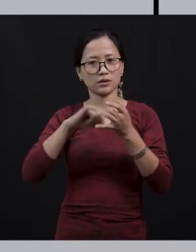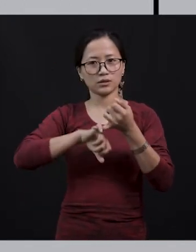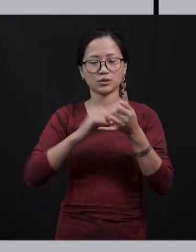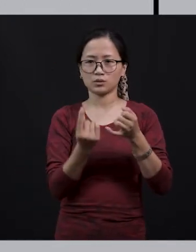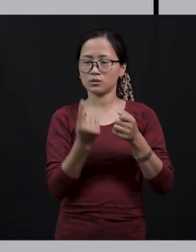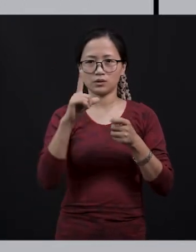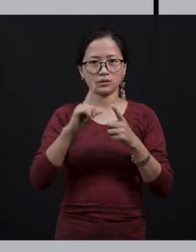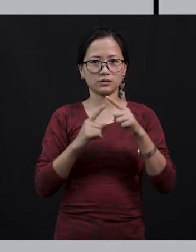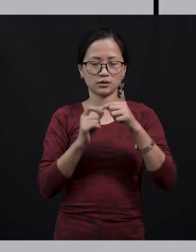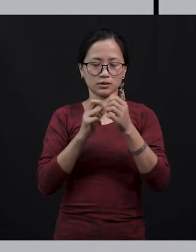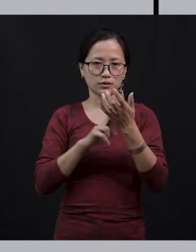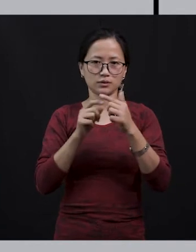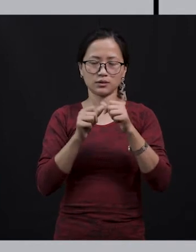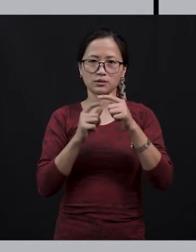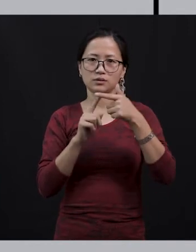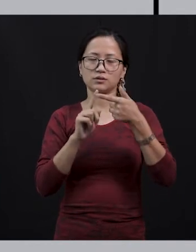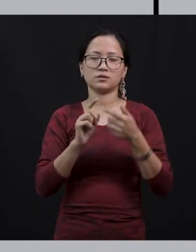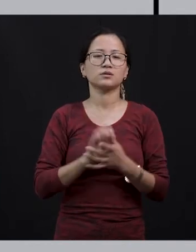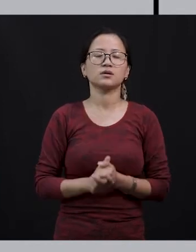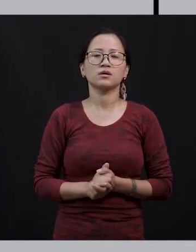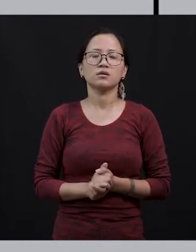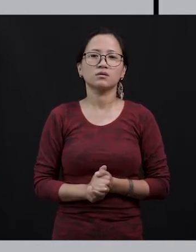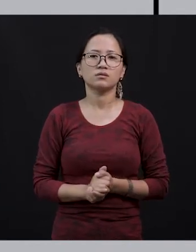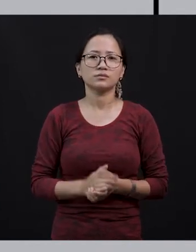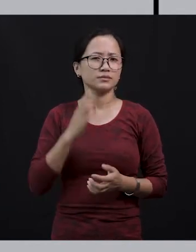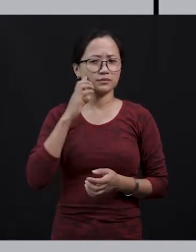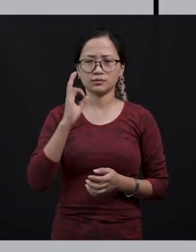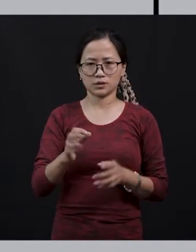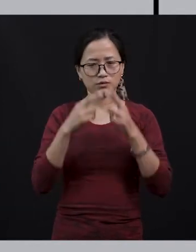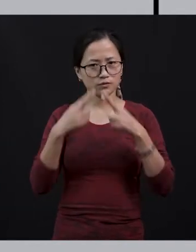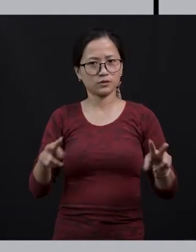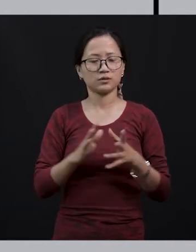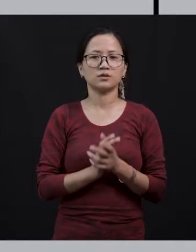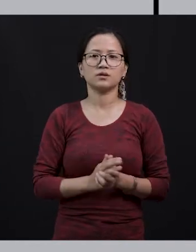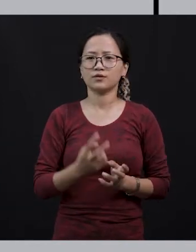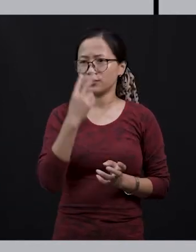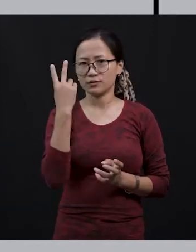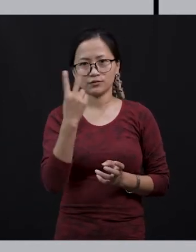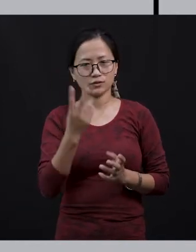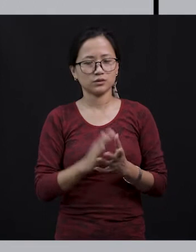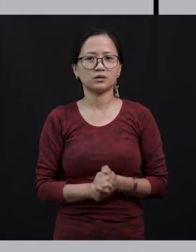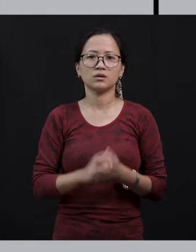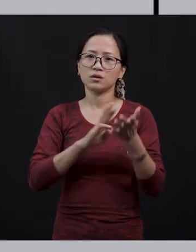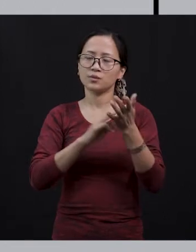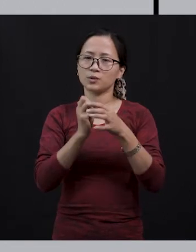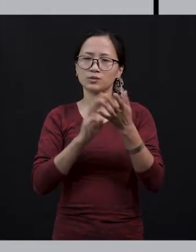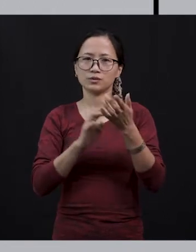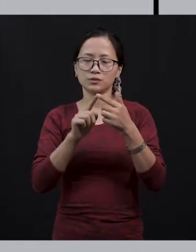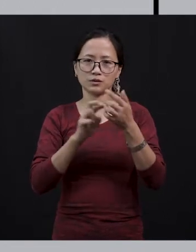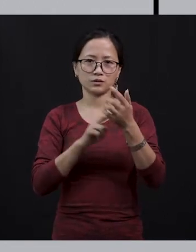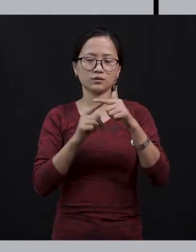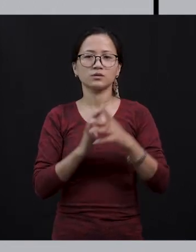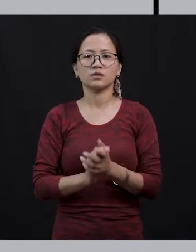where the chronicles are very, very important. The monuments are very important. So, if you ever visit the monuments that have been built